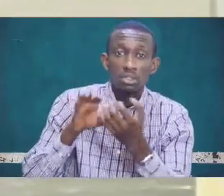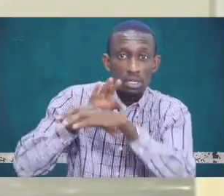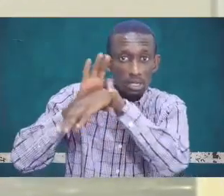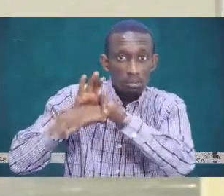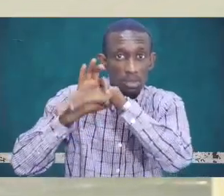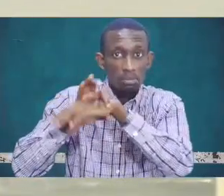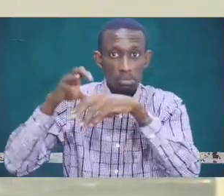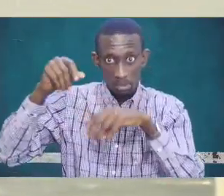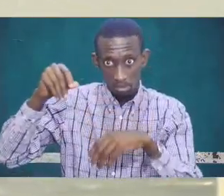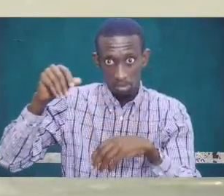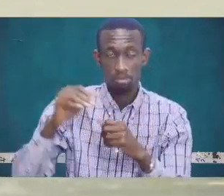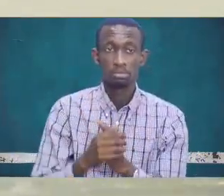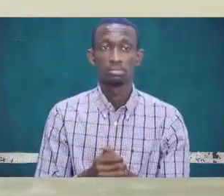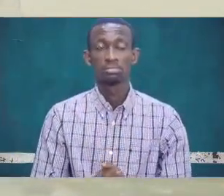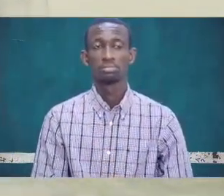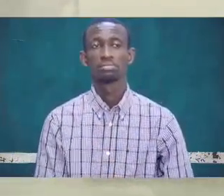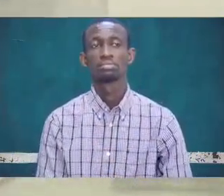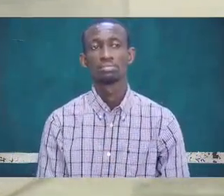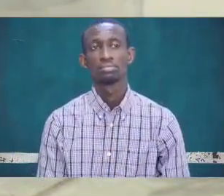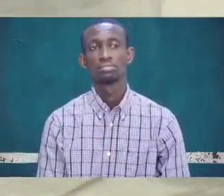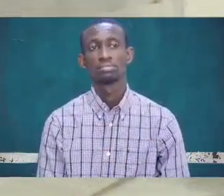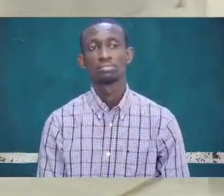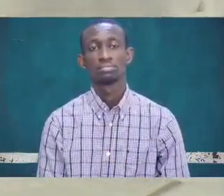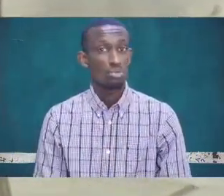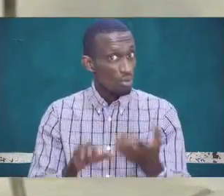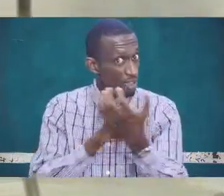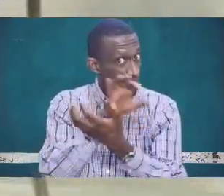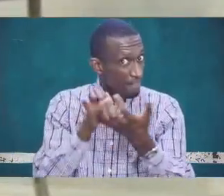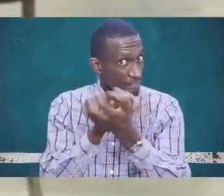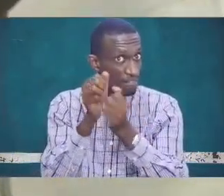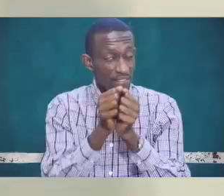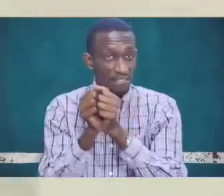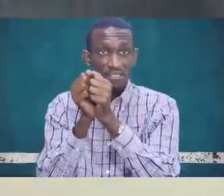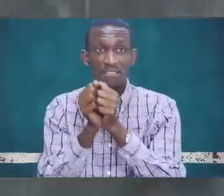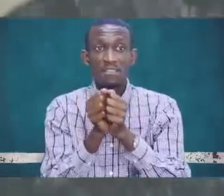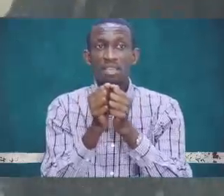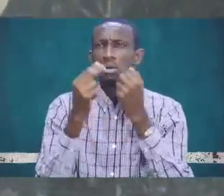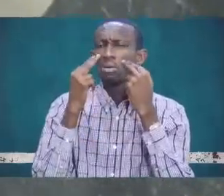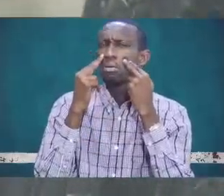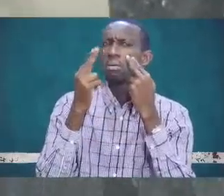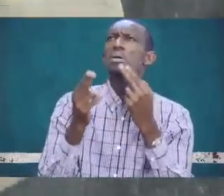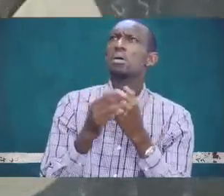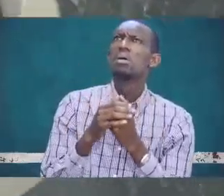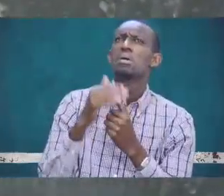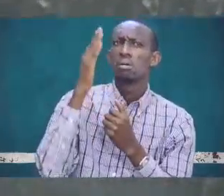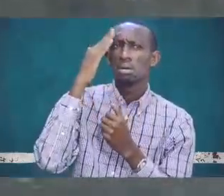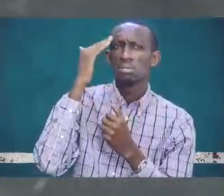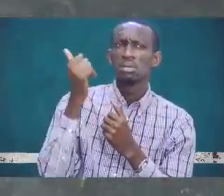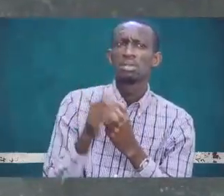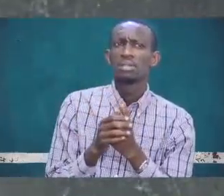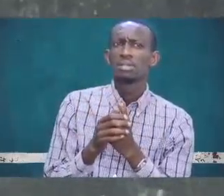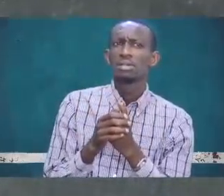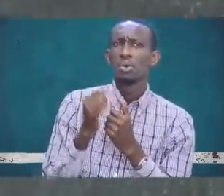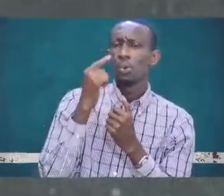think we did this. And you mix them together, you can easily tell. When you look at it, you'll see